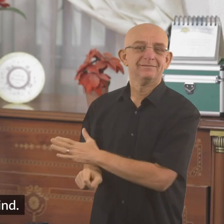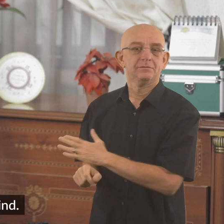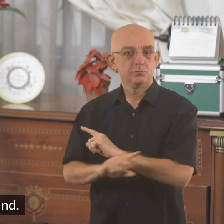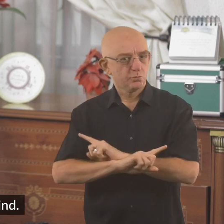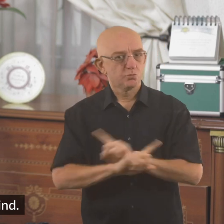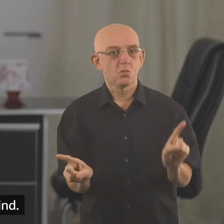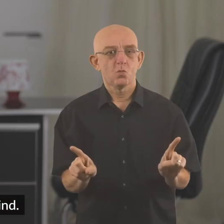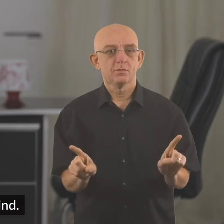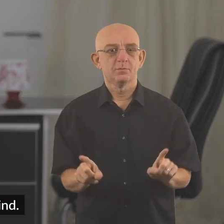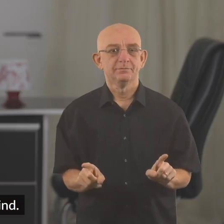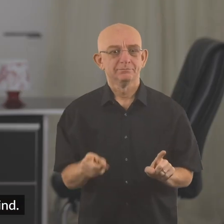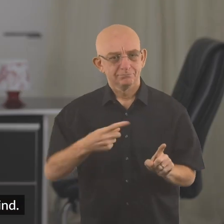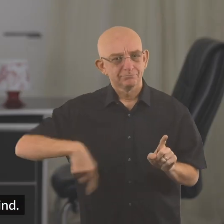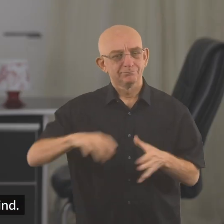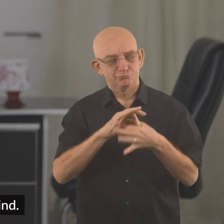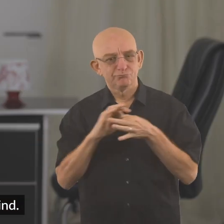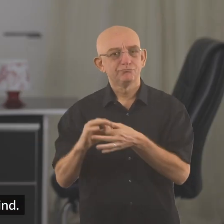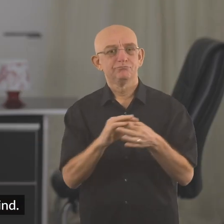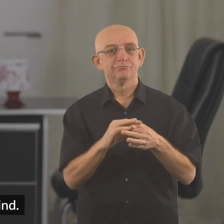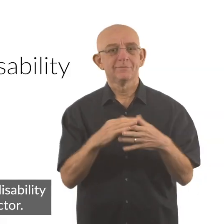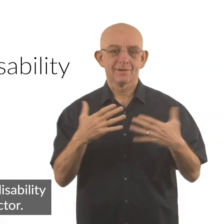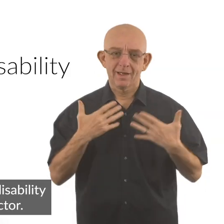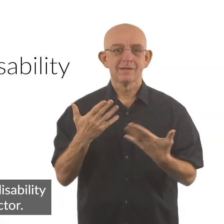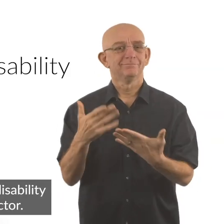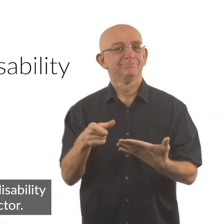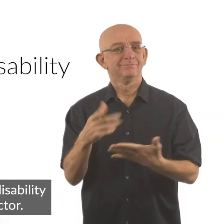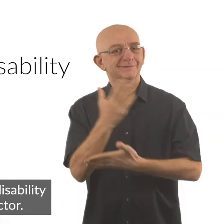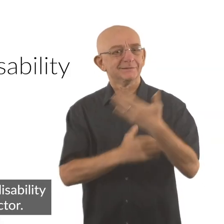one behind. Leave no one behind.